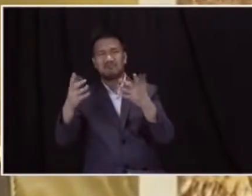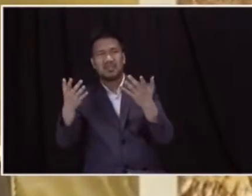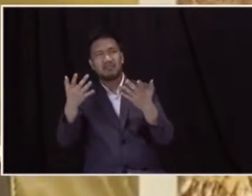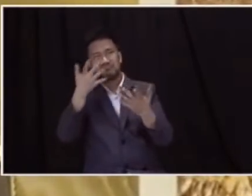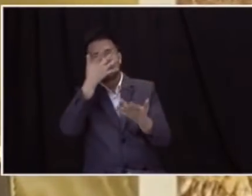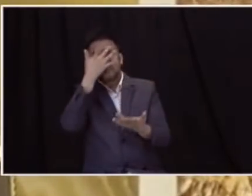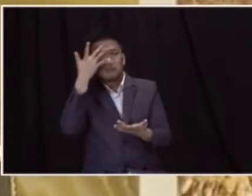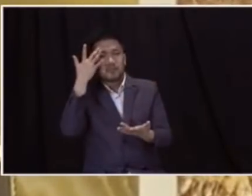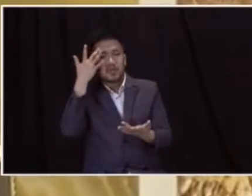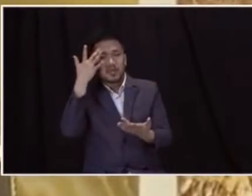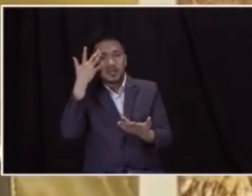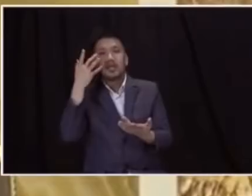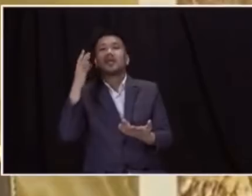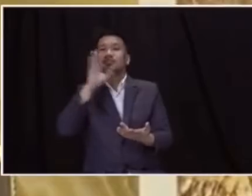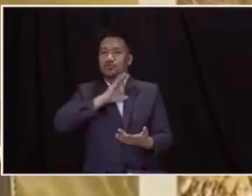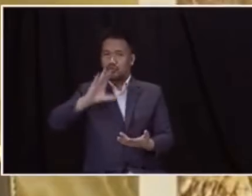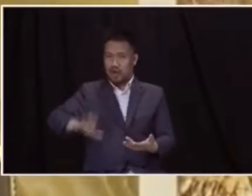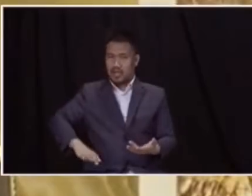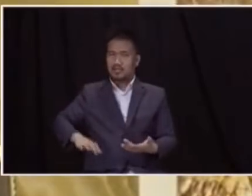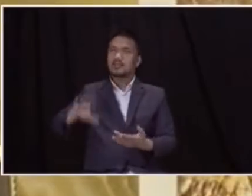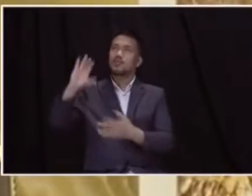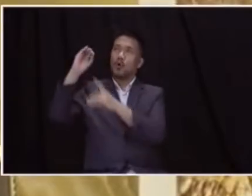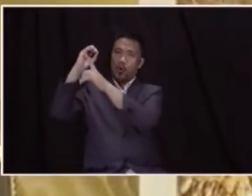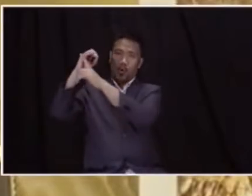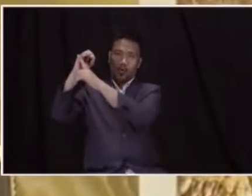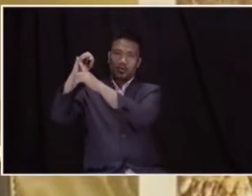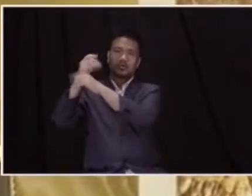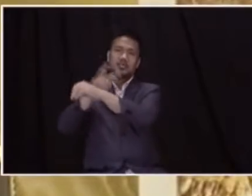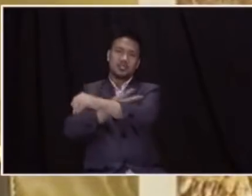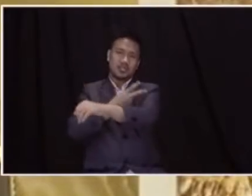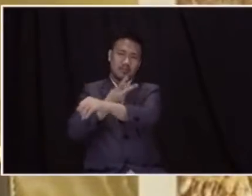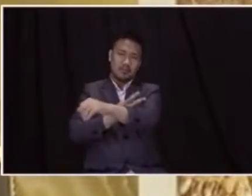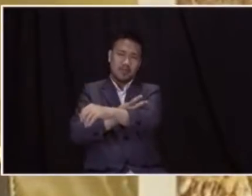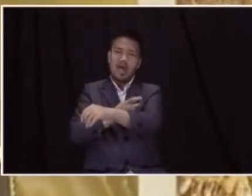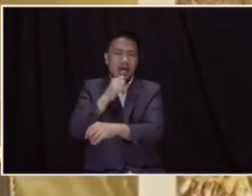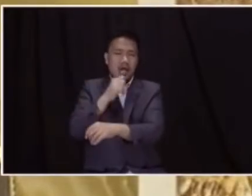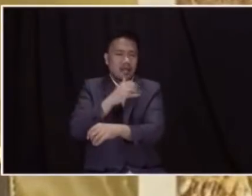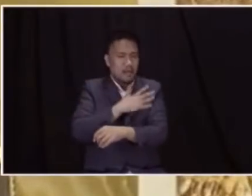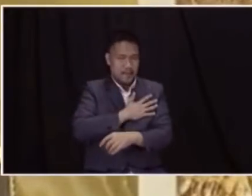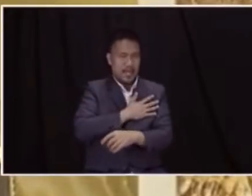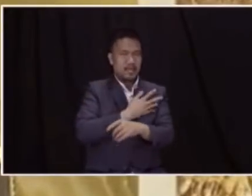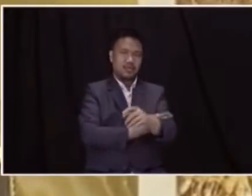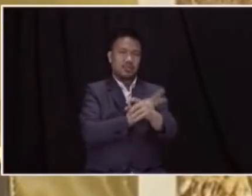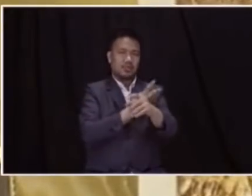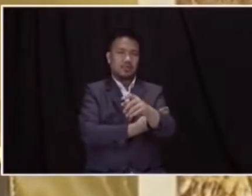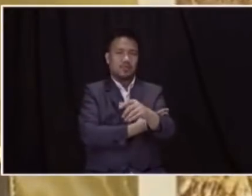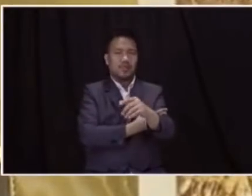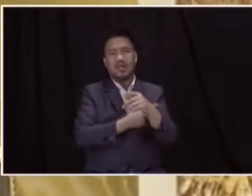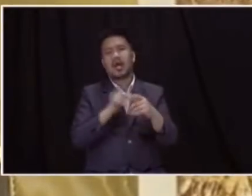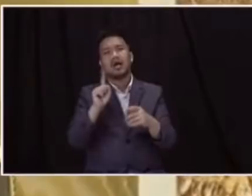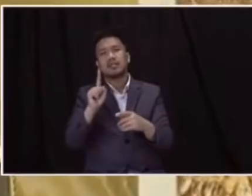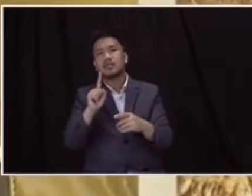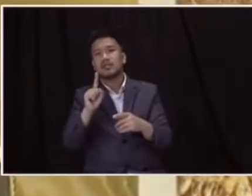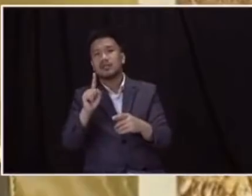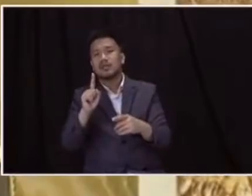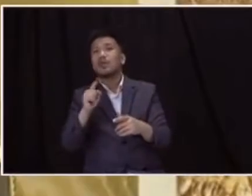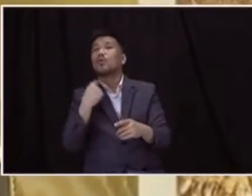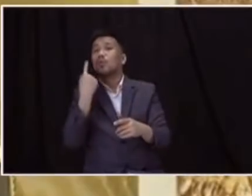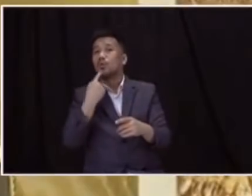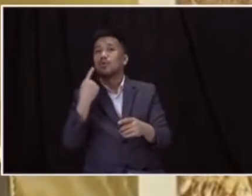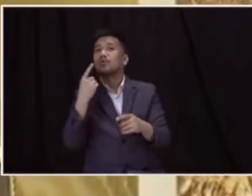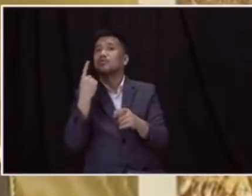forget, it is Christ's sheep, not mine. The real owner and shepherd